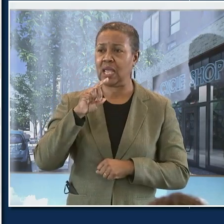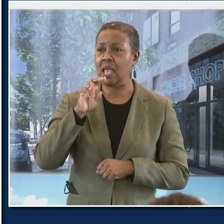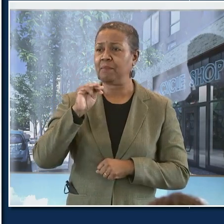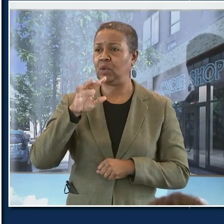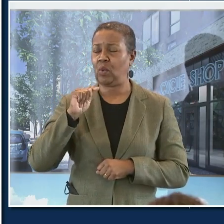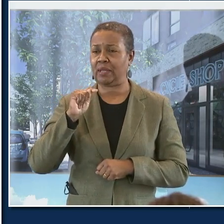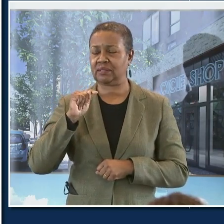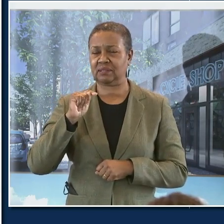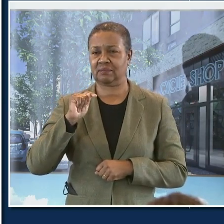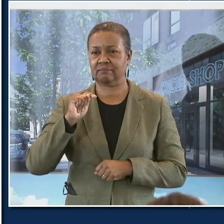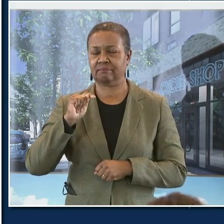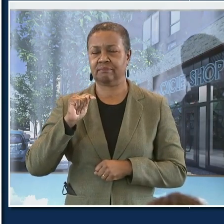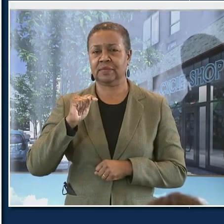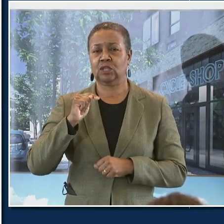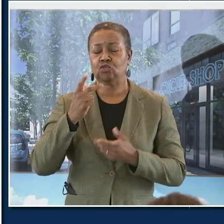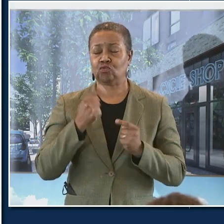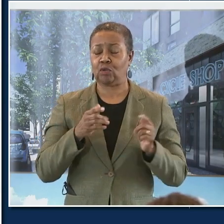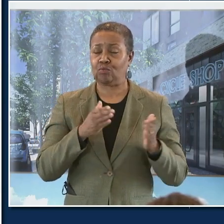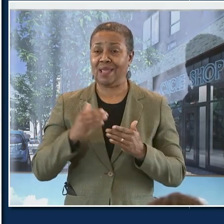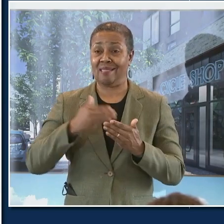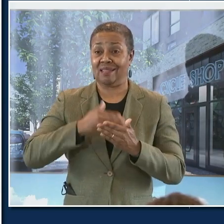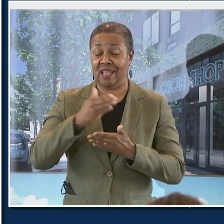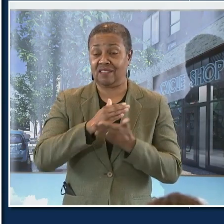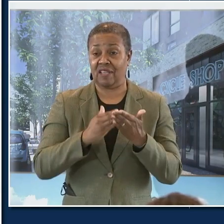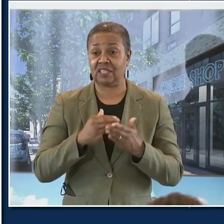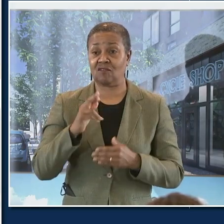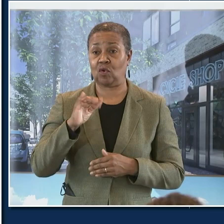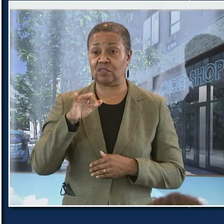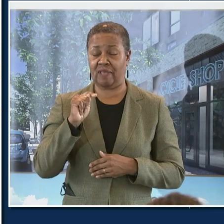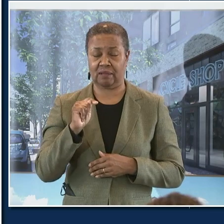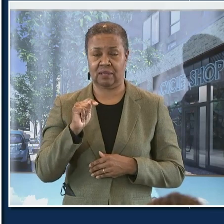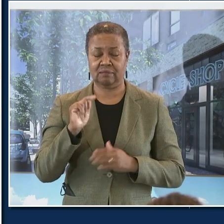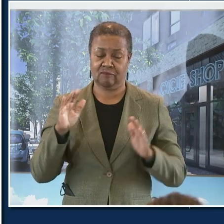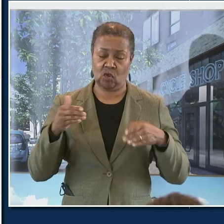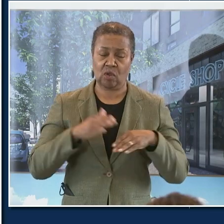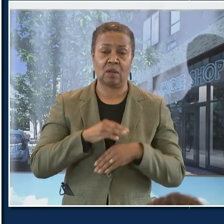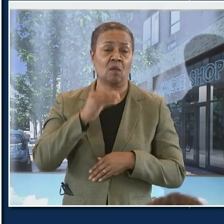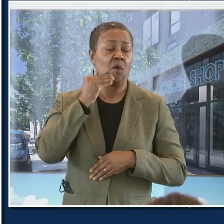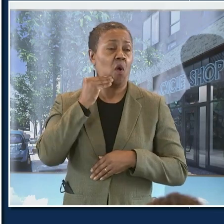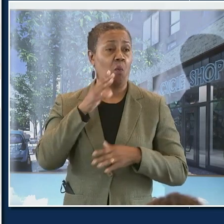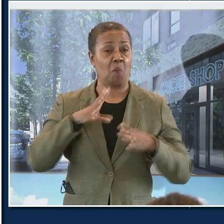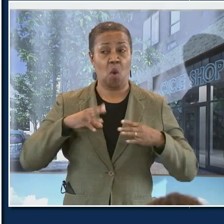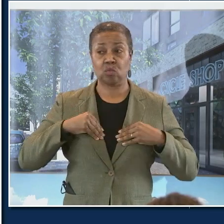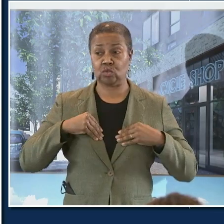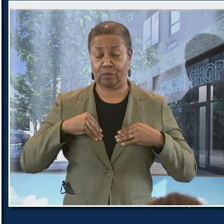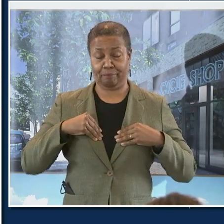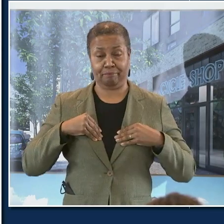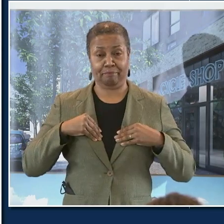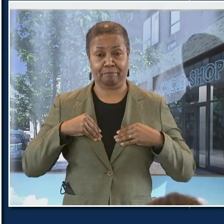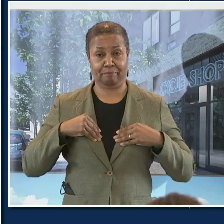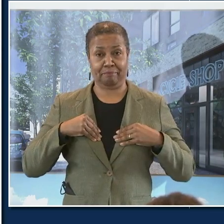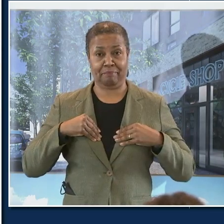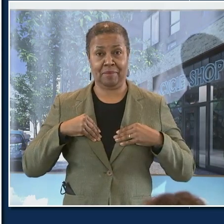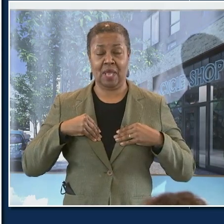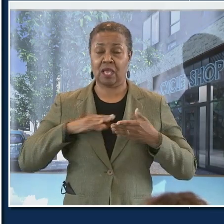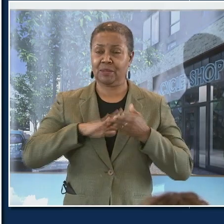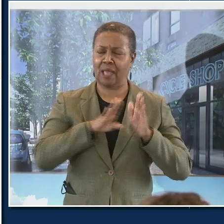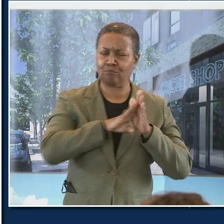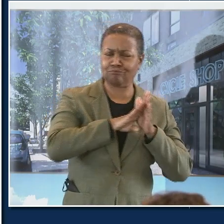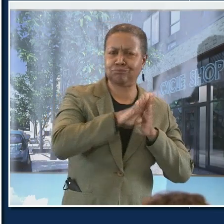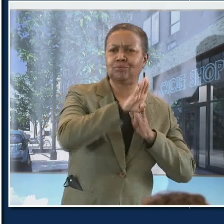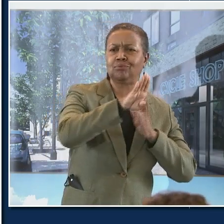planning the next phases of Roosevelt, which will include a focus on home ownership. Thriving